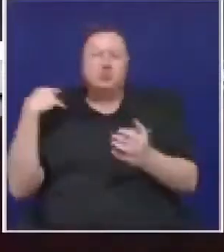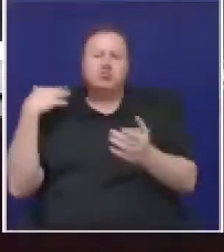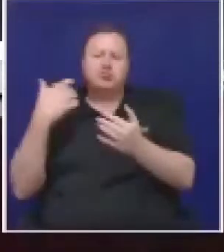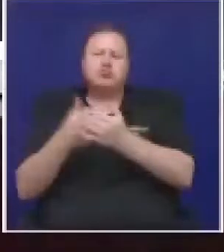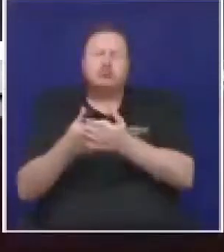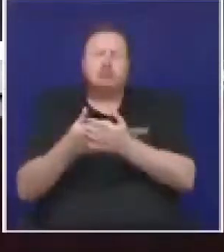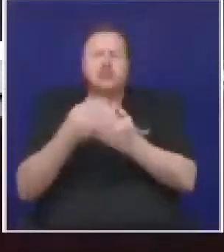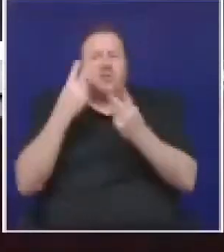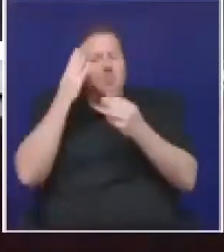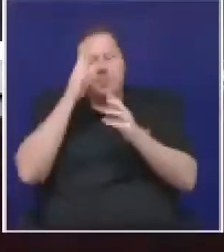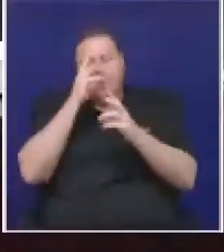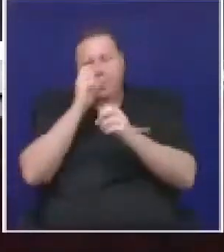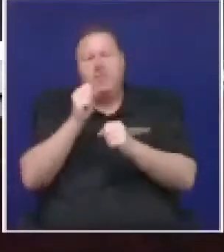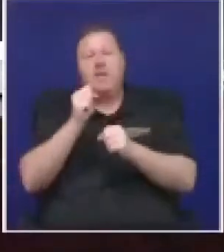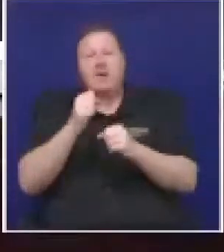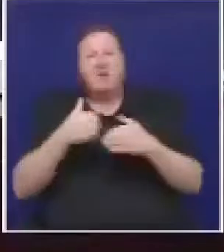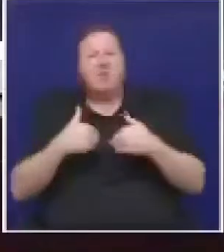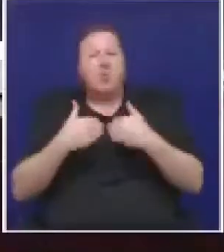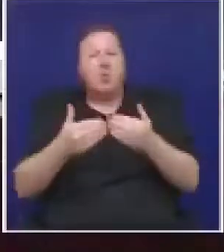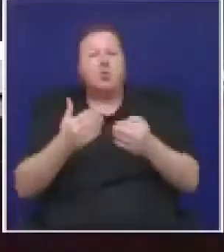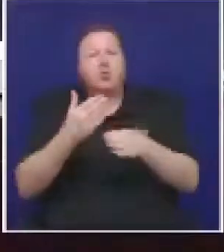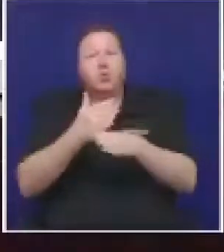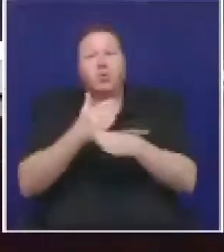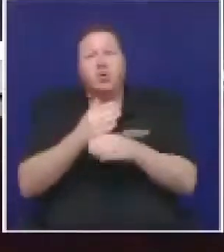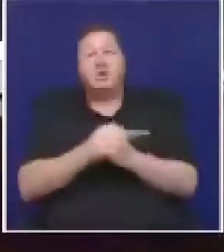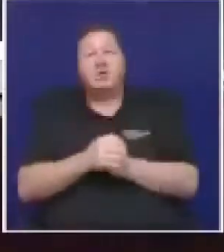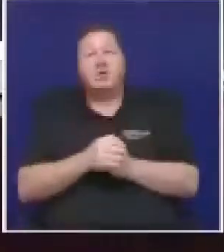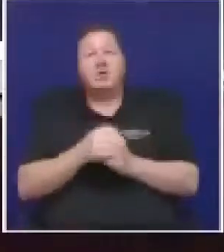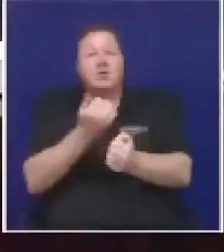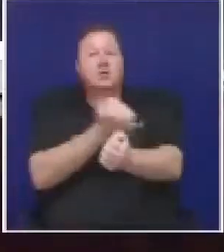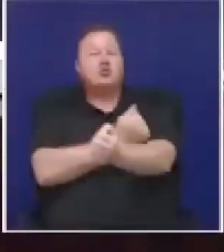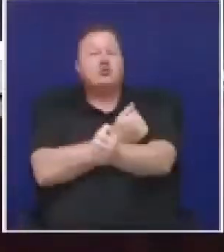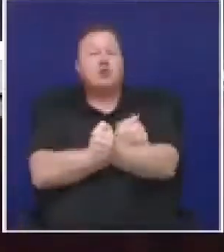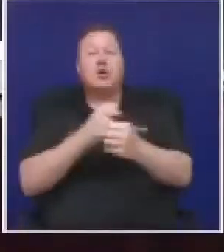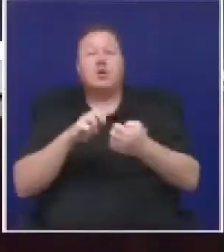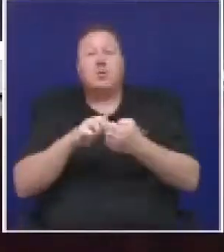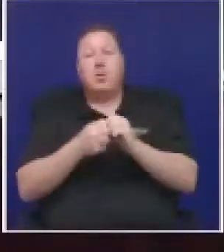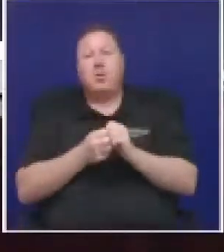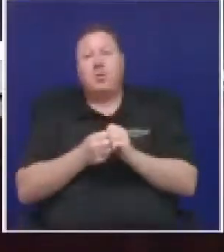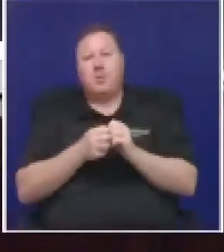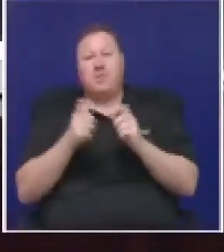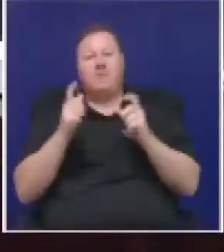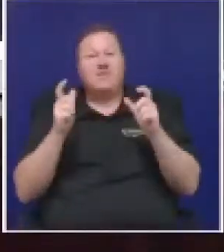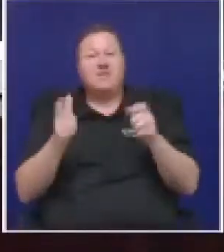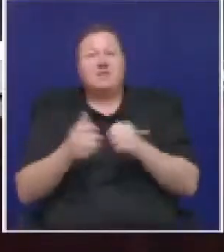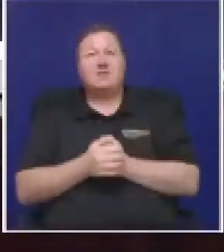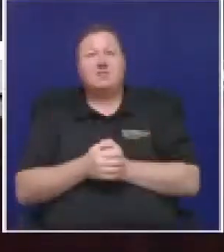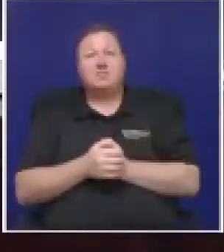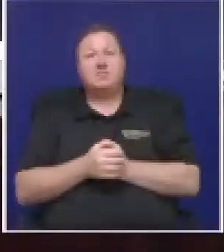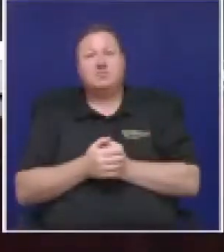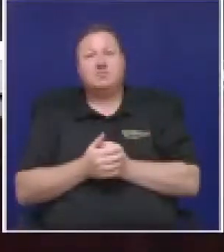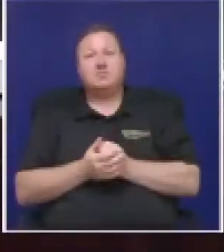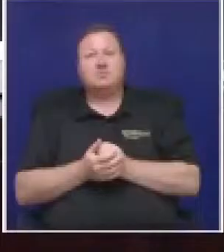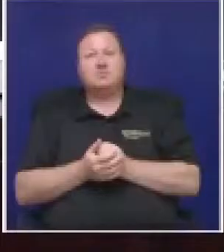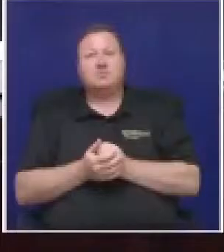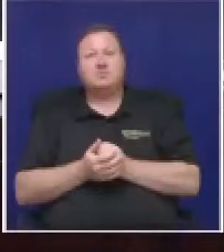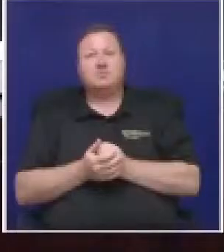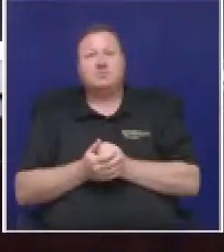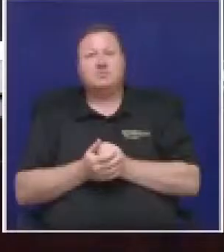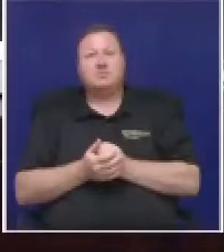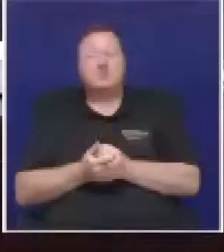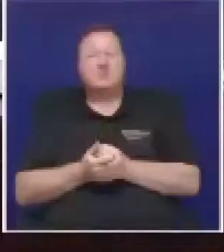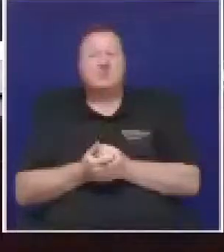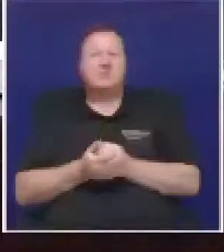is working, but the drug problem is quite huge, and it's something